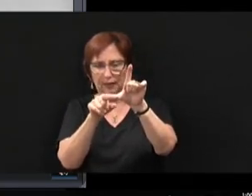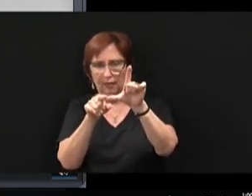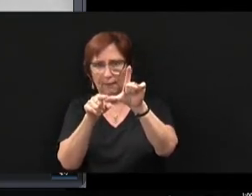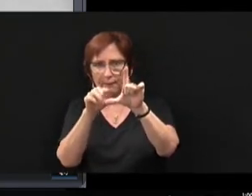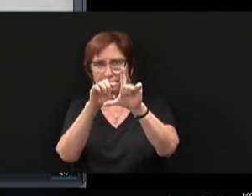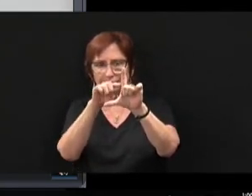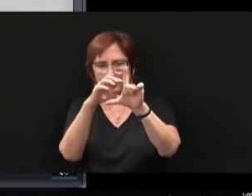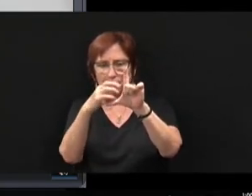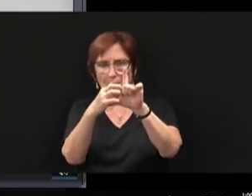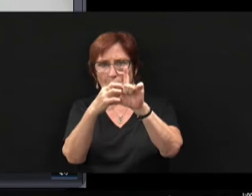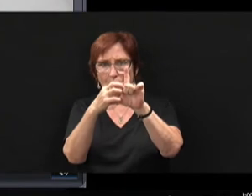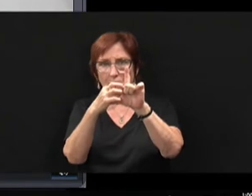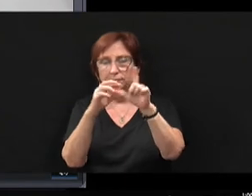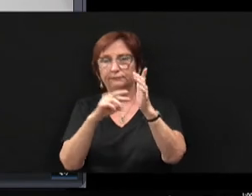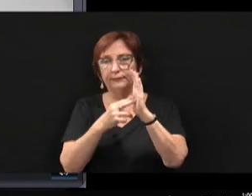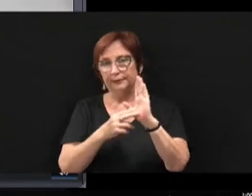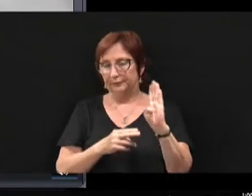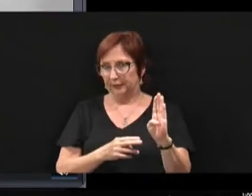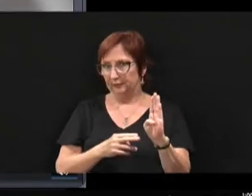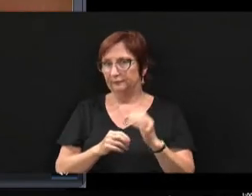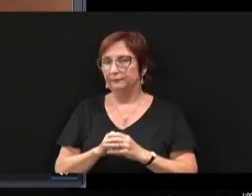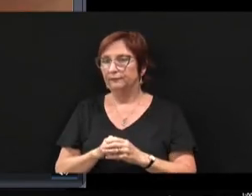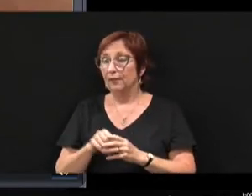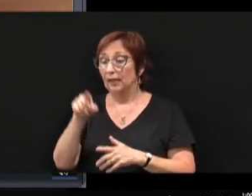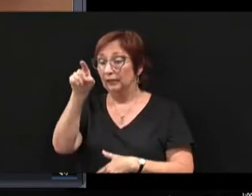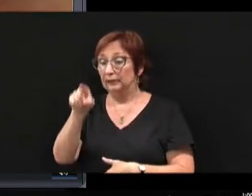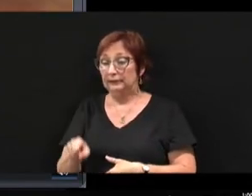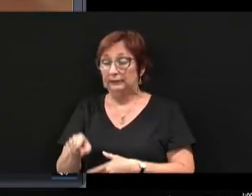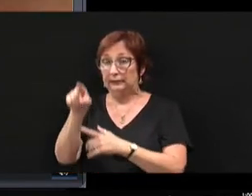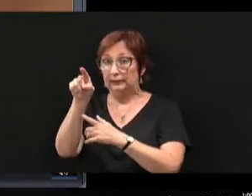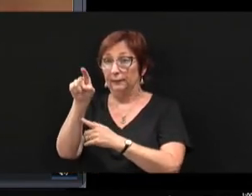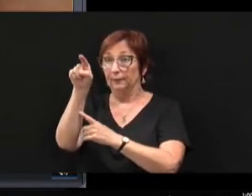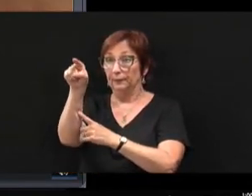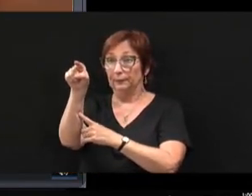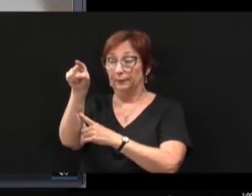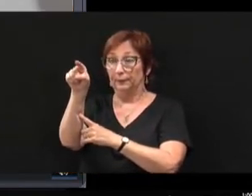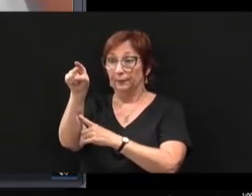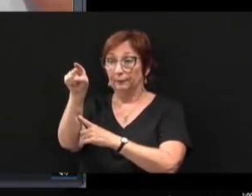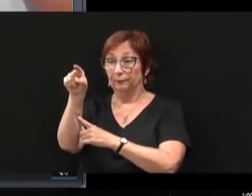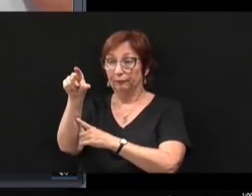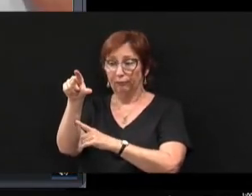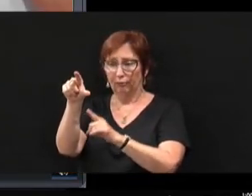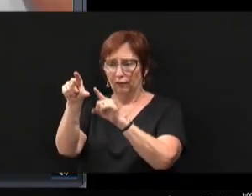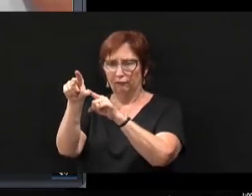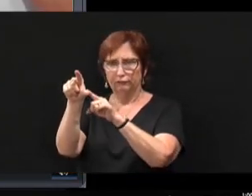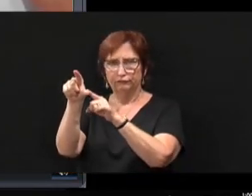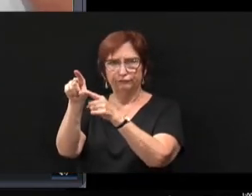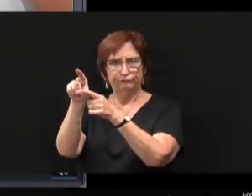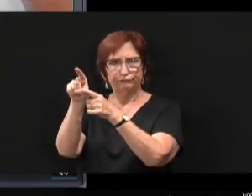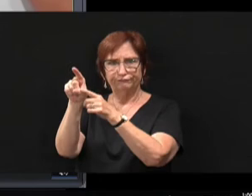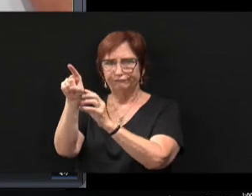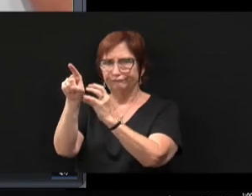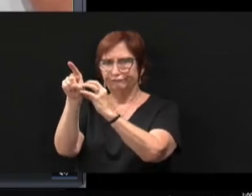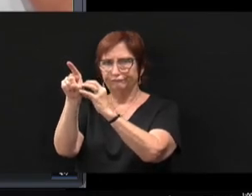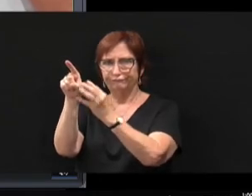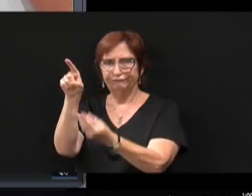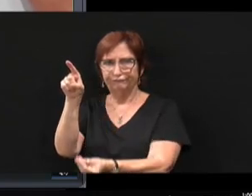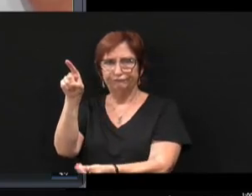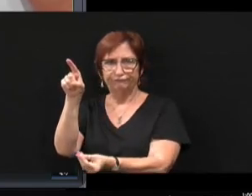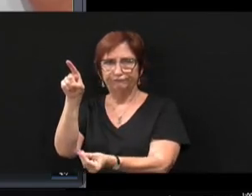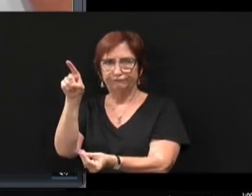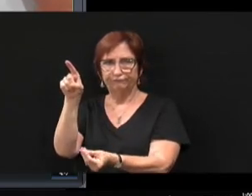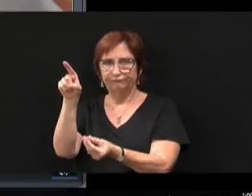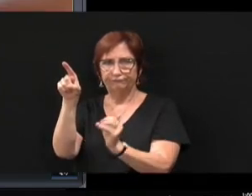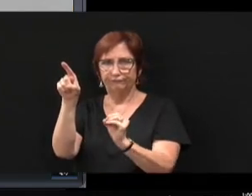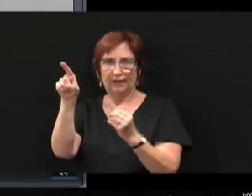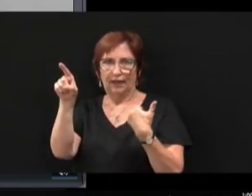Okay, I put my index finger on the stick. There's no ball that sits there. Not a B.